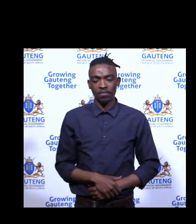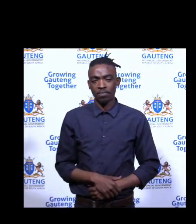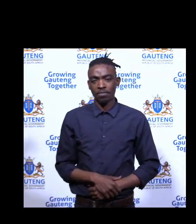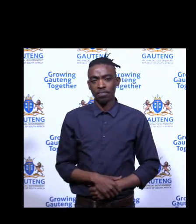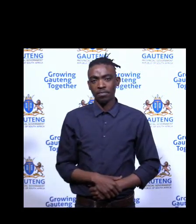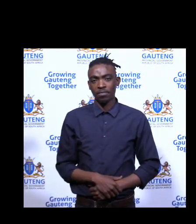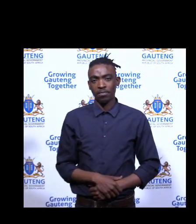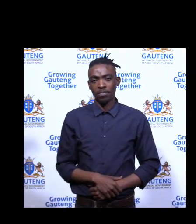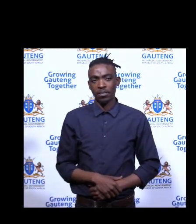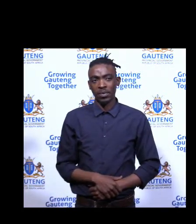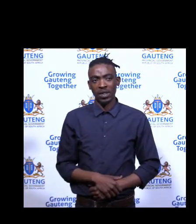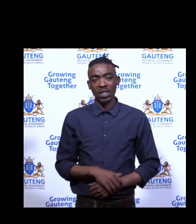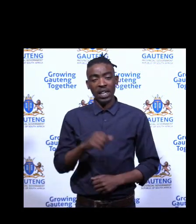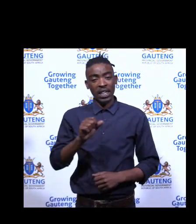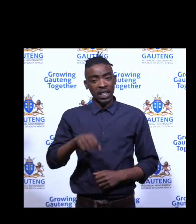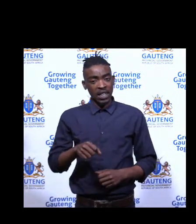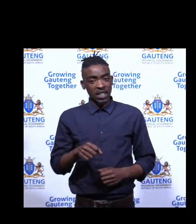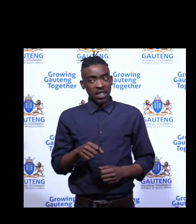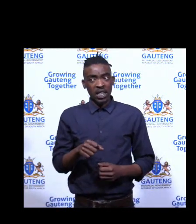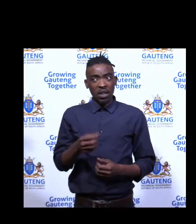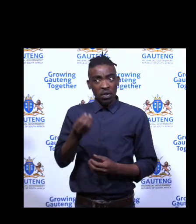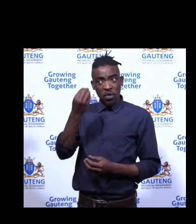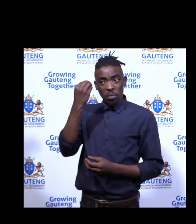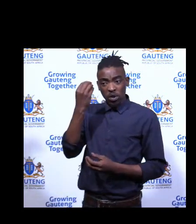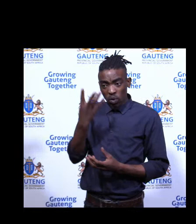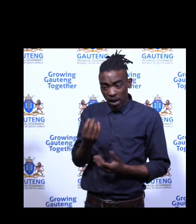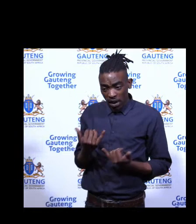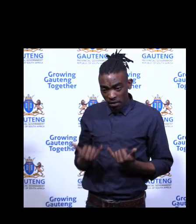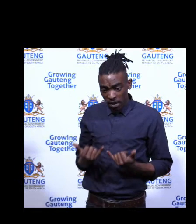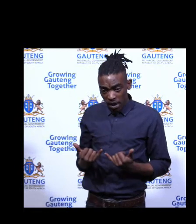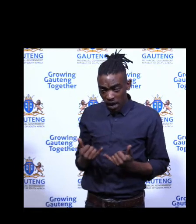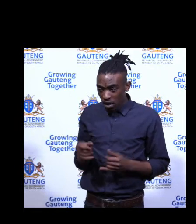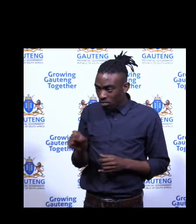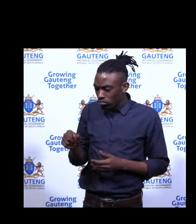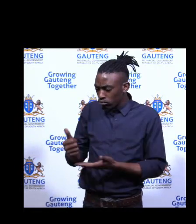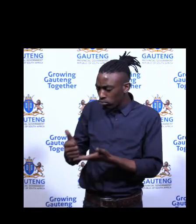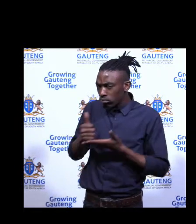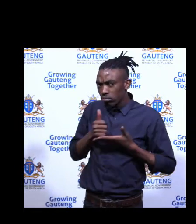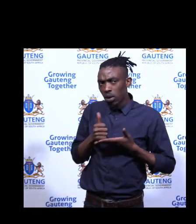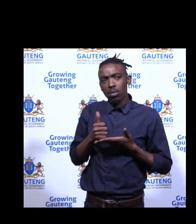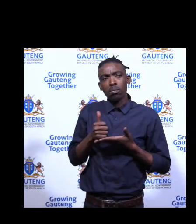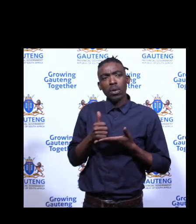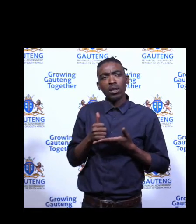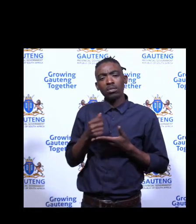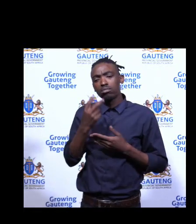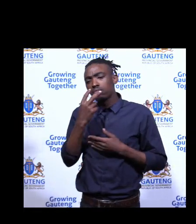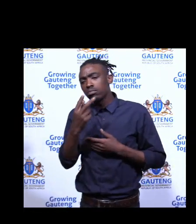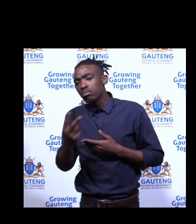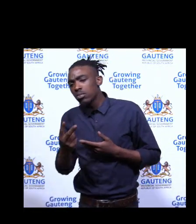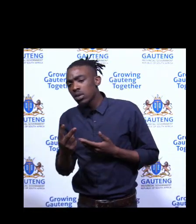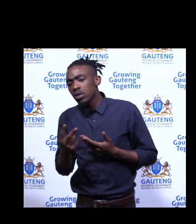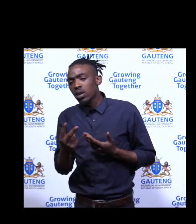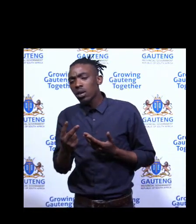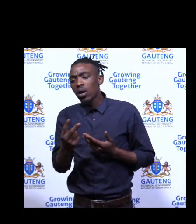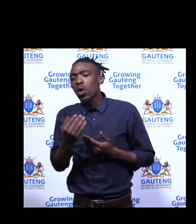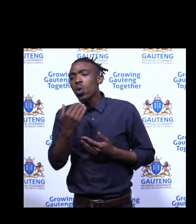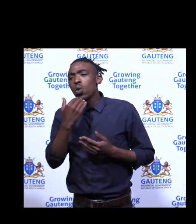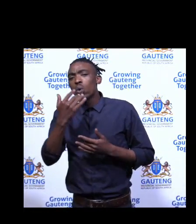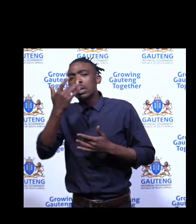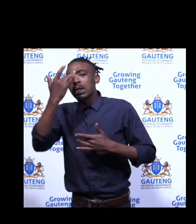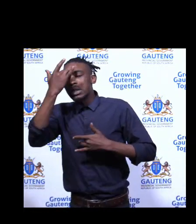basically an observation coming from the data, which is consistent with the hypothesis that the population